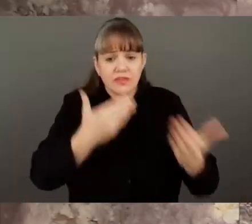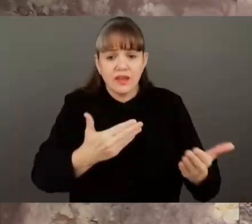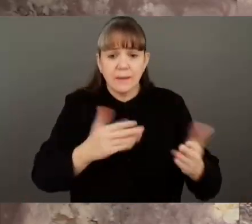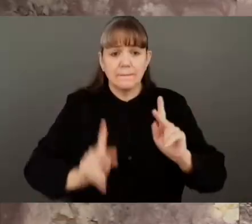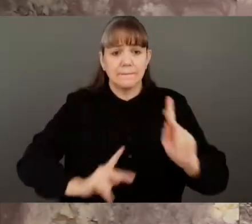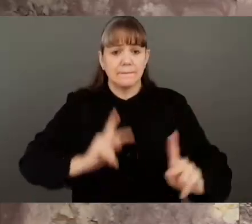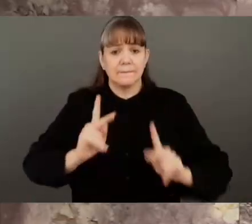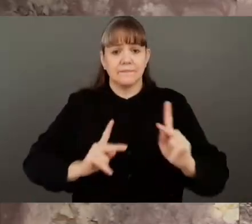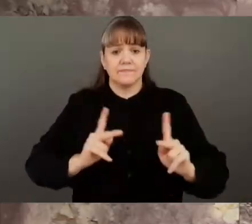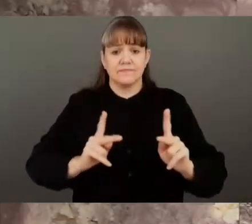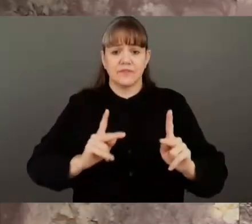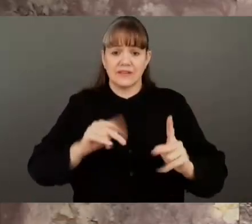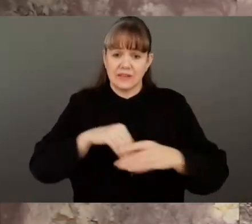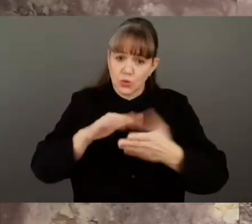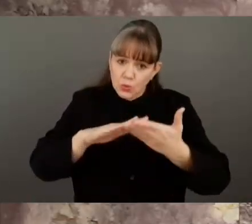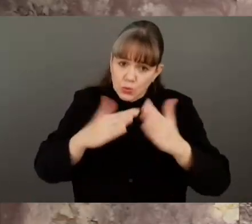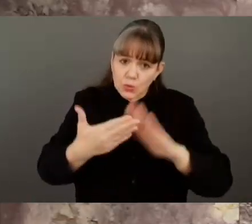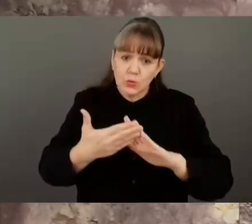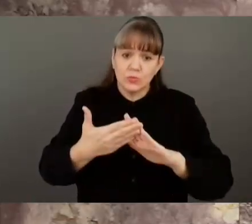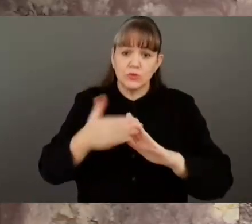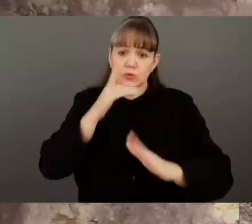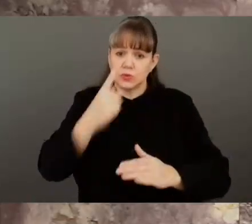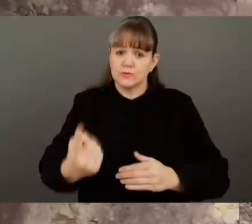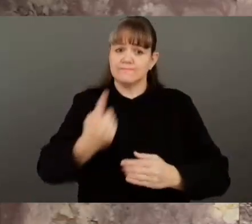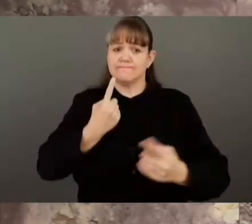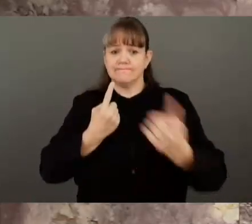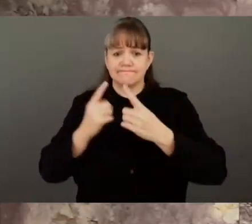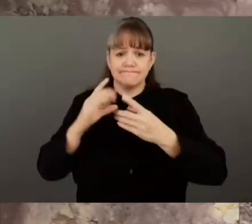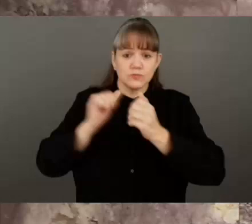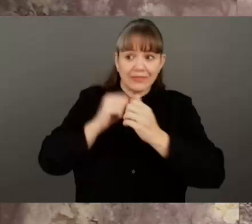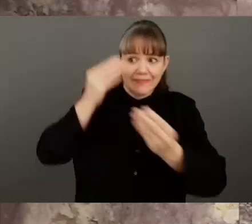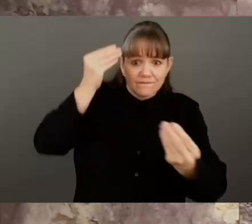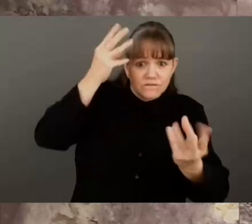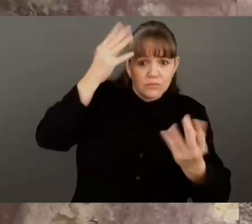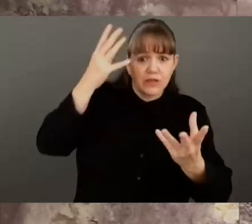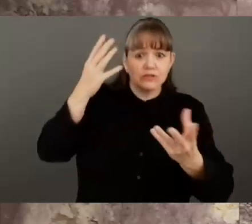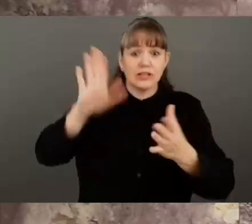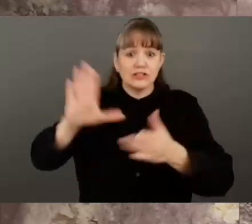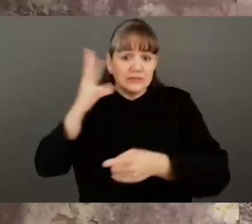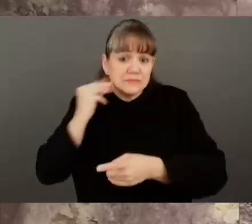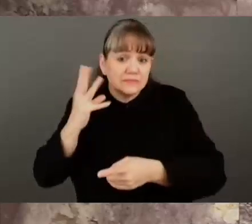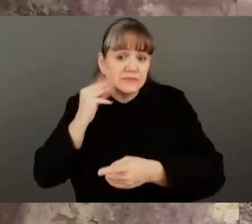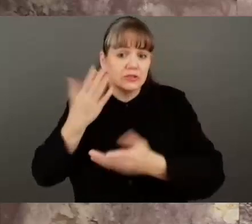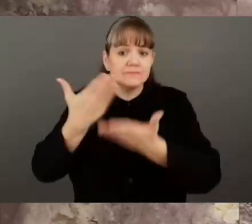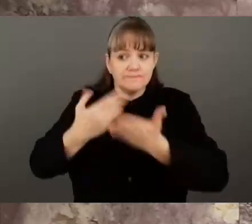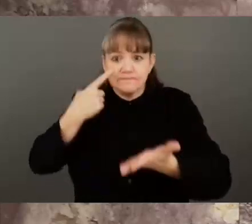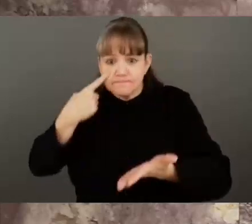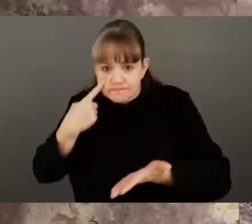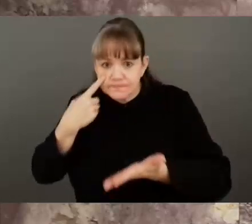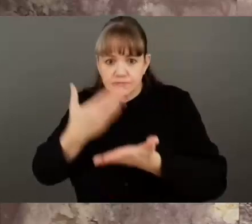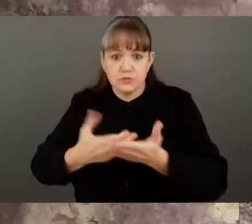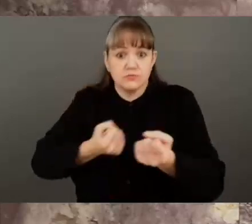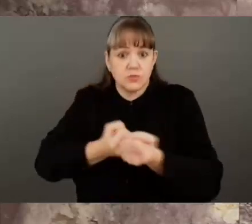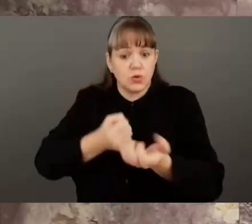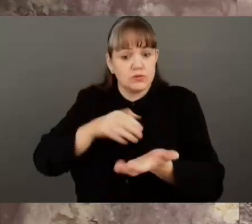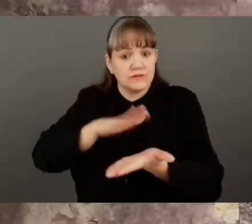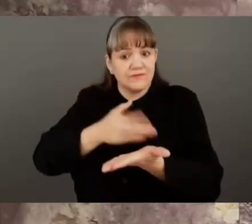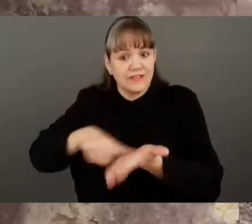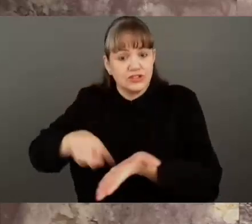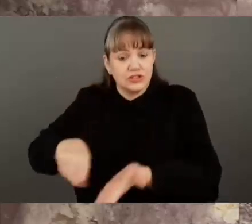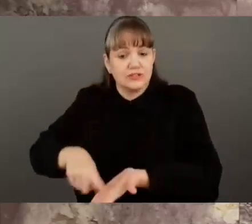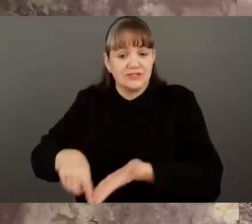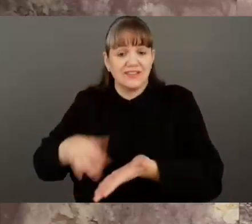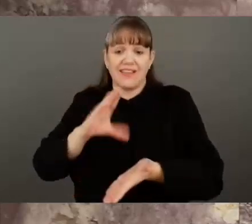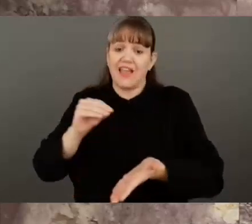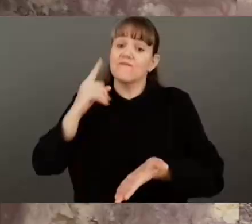have come forward with information which is directly supporting investigations in progress, and to encourage everybody with information,